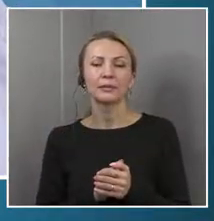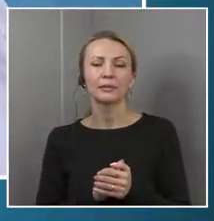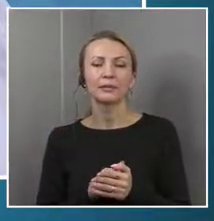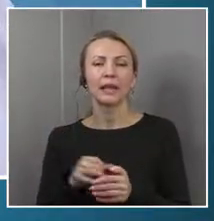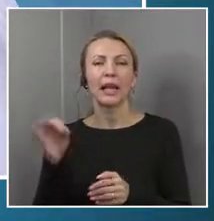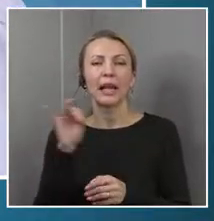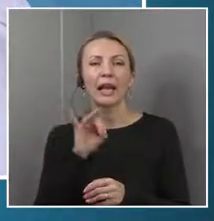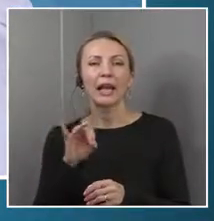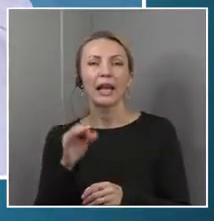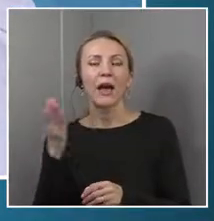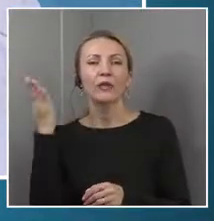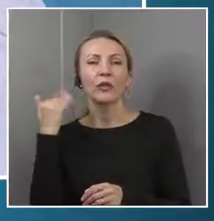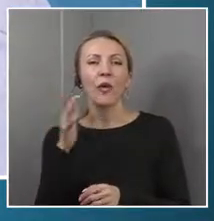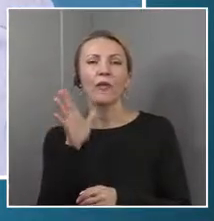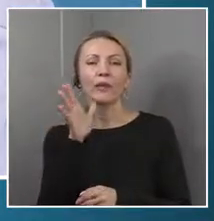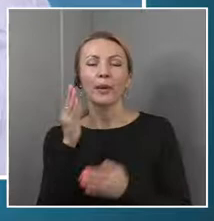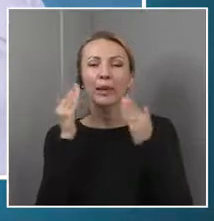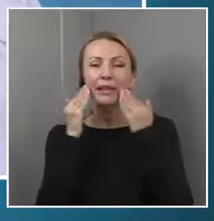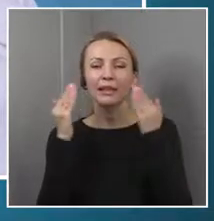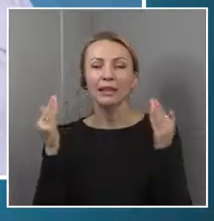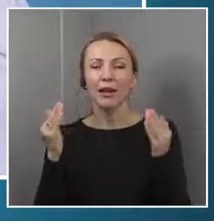such a photograph like this